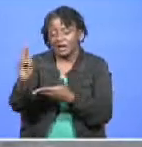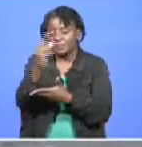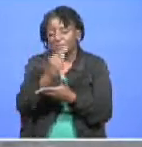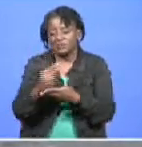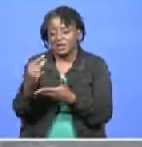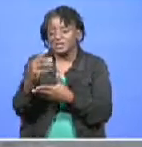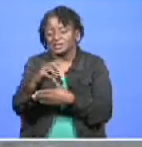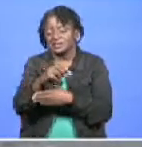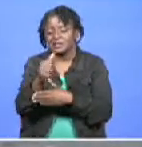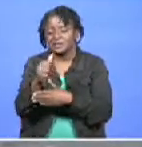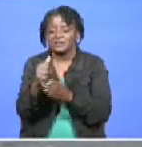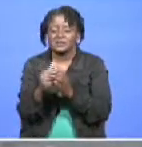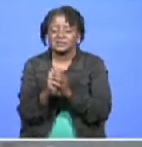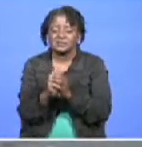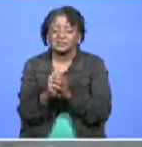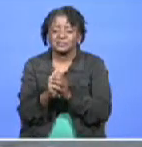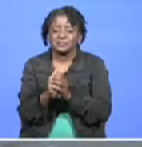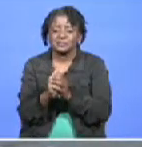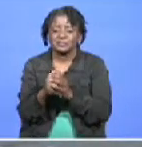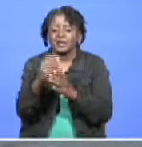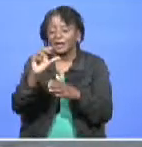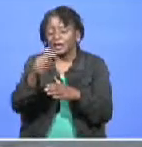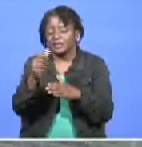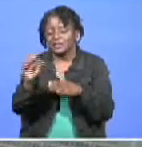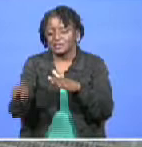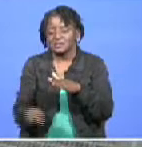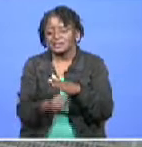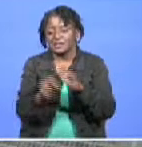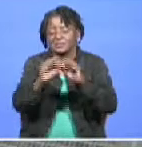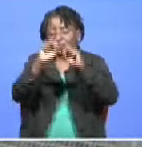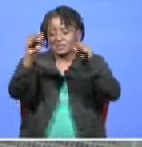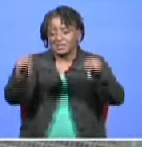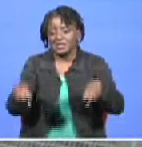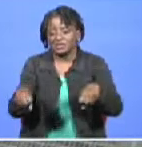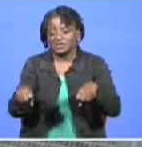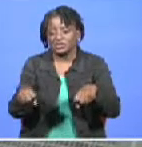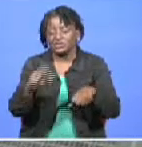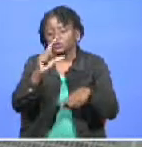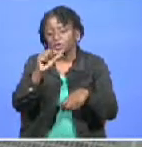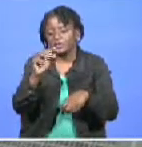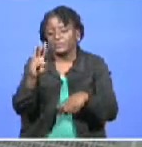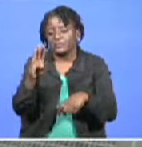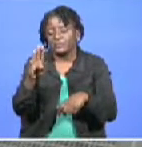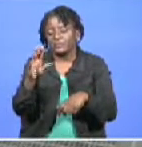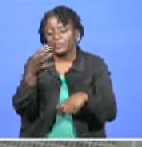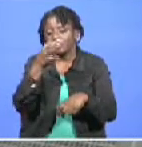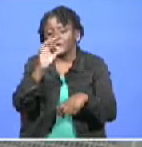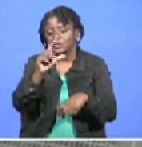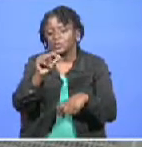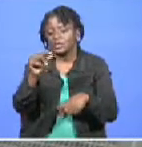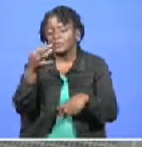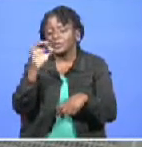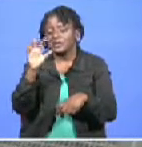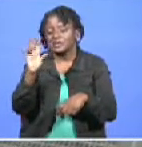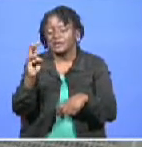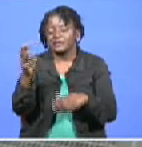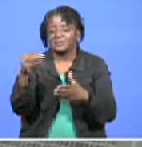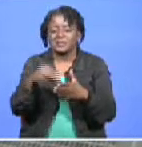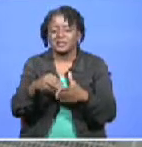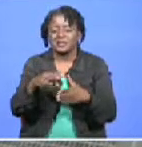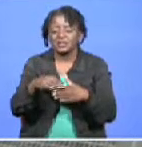and extension. Other substation upgrades are pegged at $24.7 million and line upgrades in